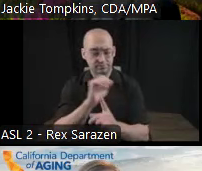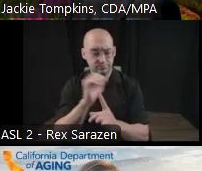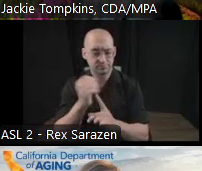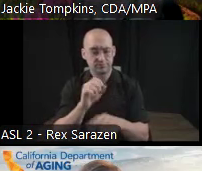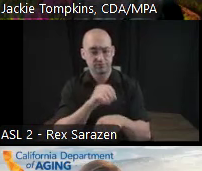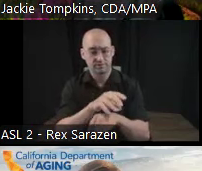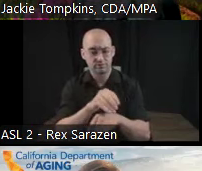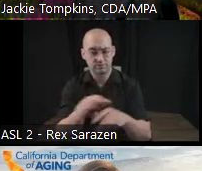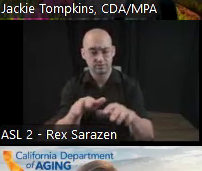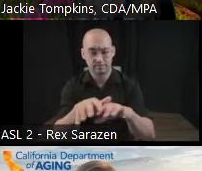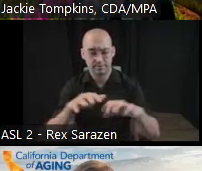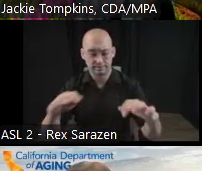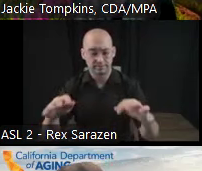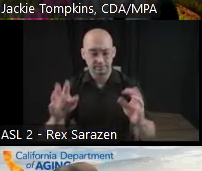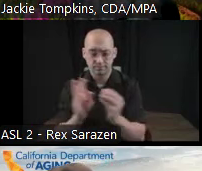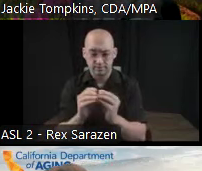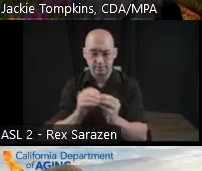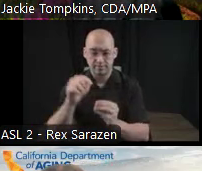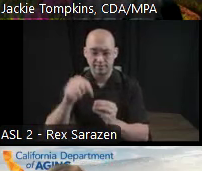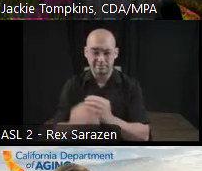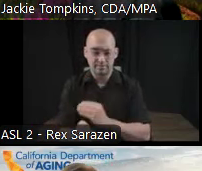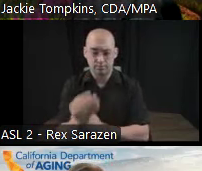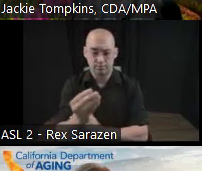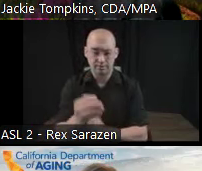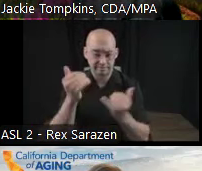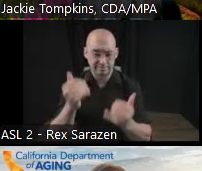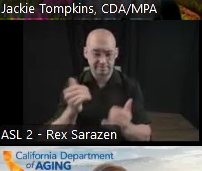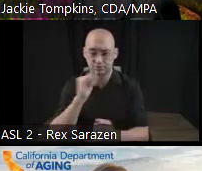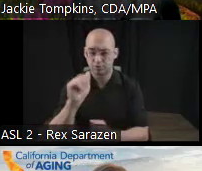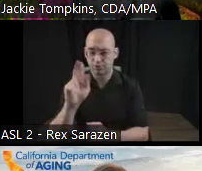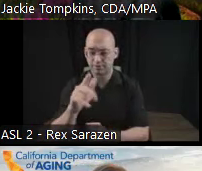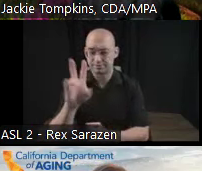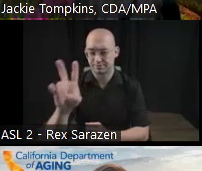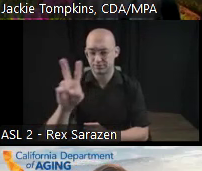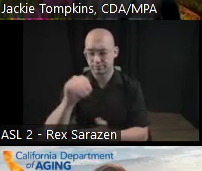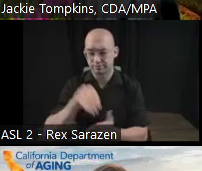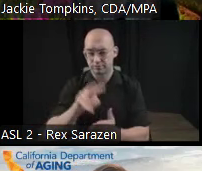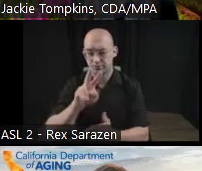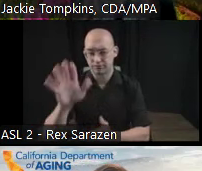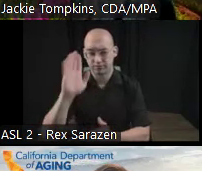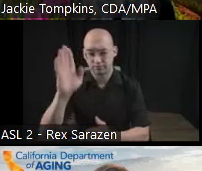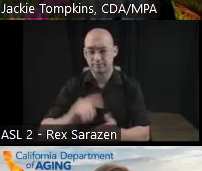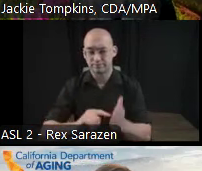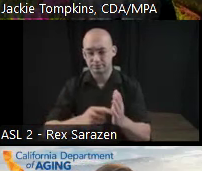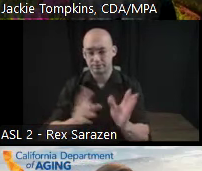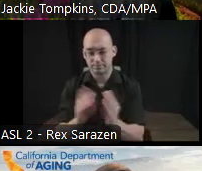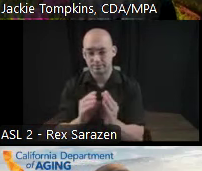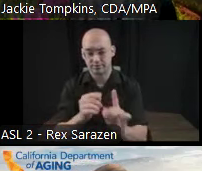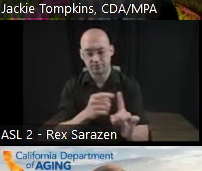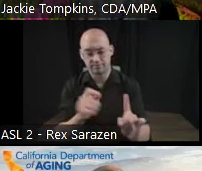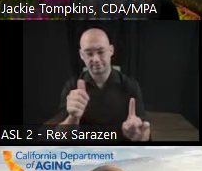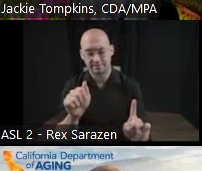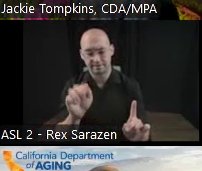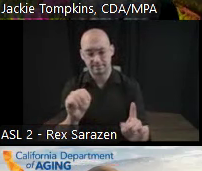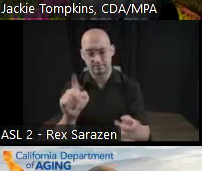meeting this morning. Today is August 7th, 2025, and we will be conducting this meeting from 10 a.m. to 2